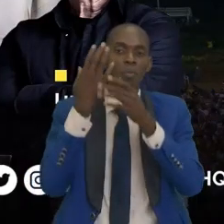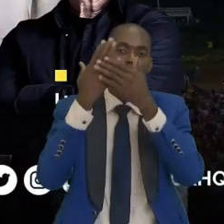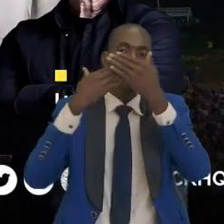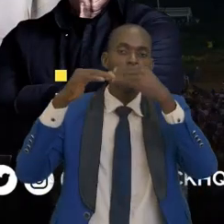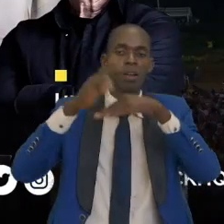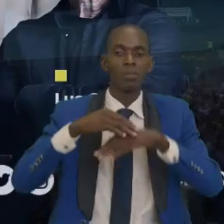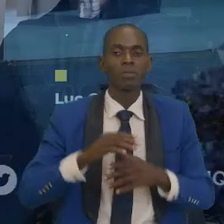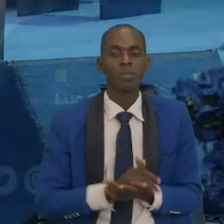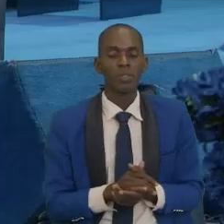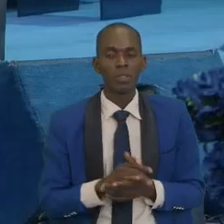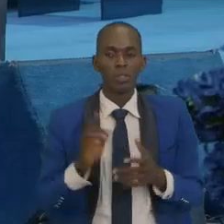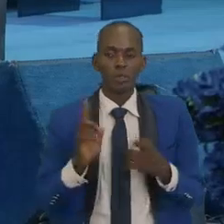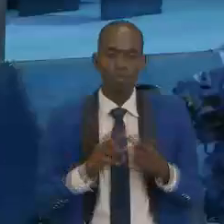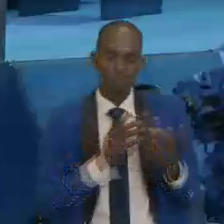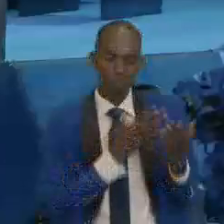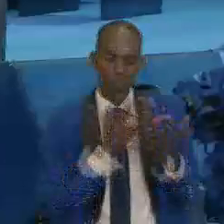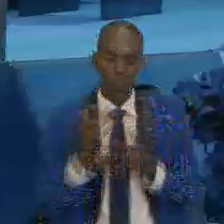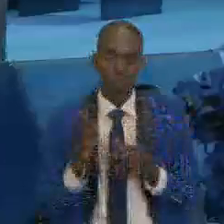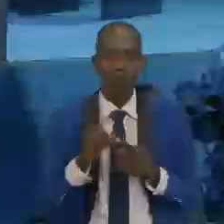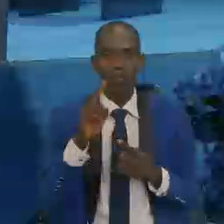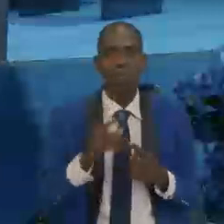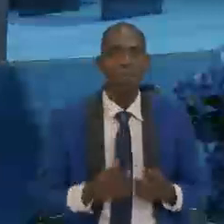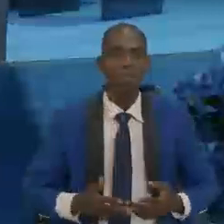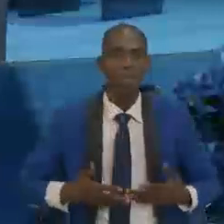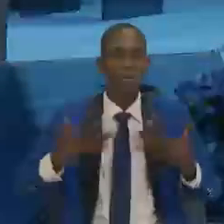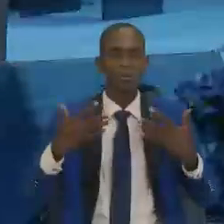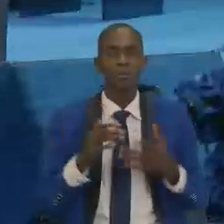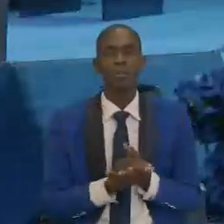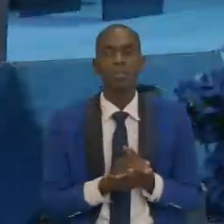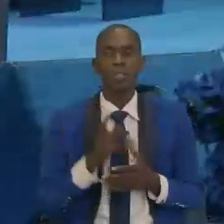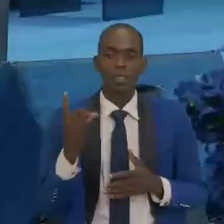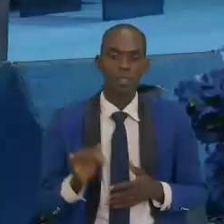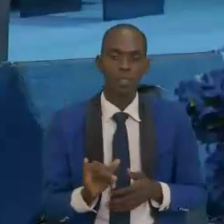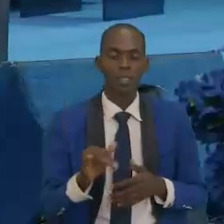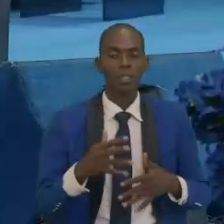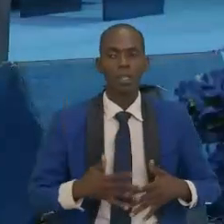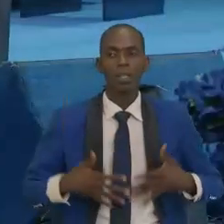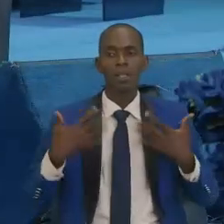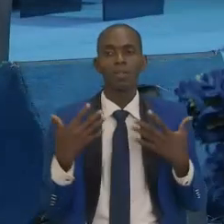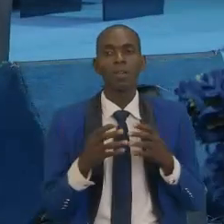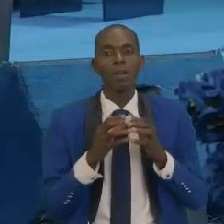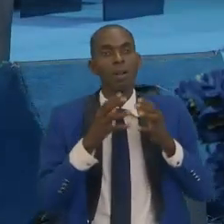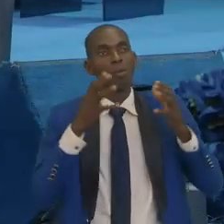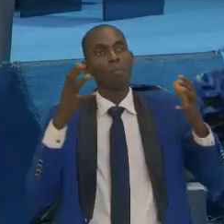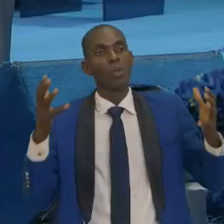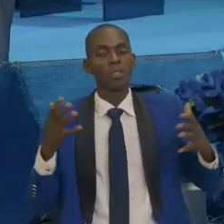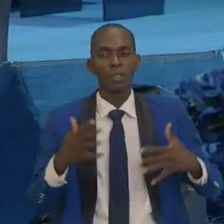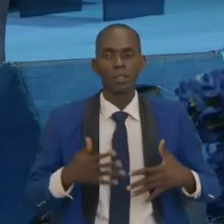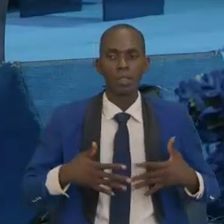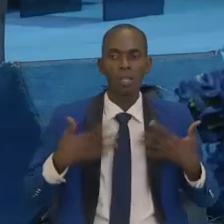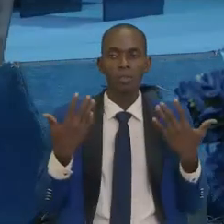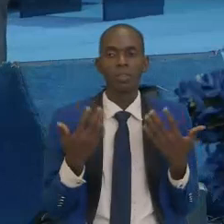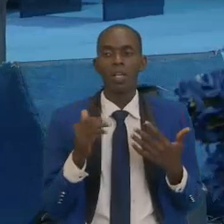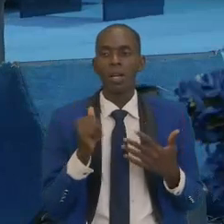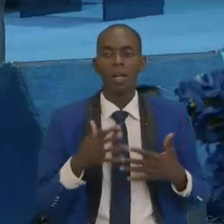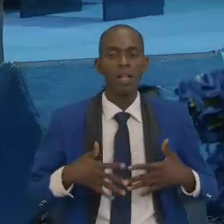to bring to you life, eternal life, abundant life, a life